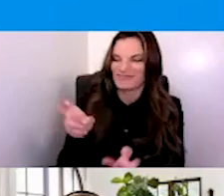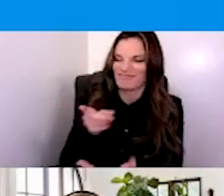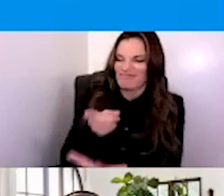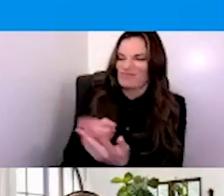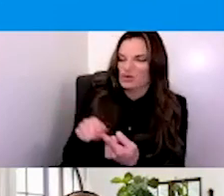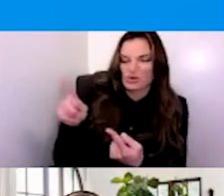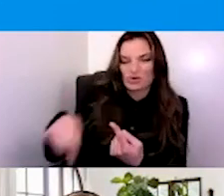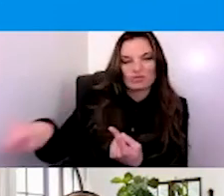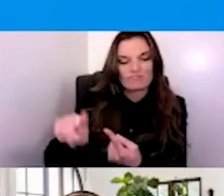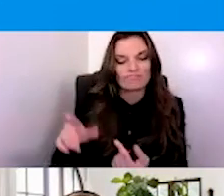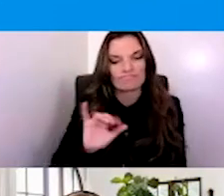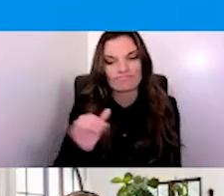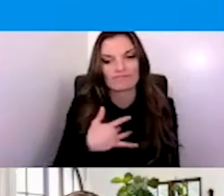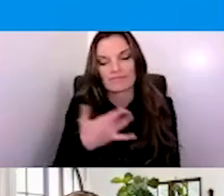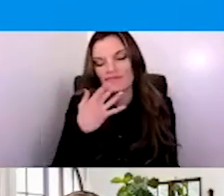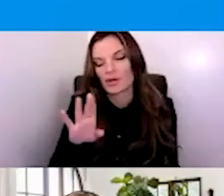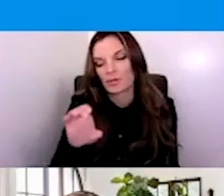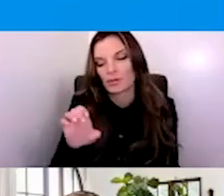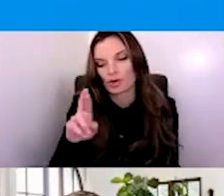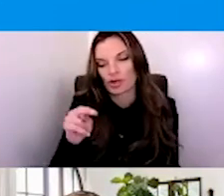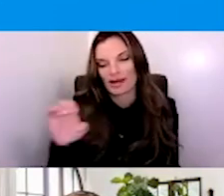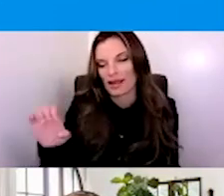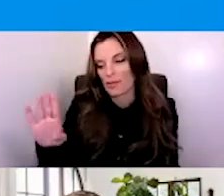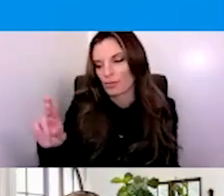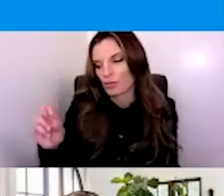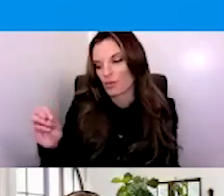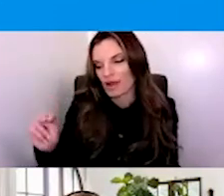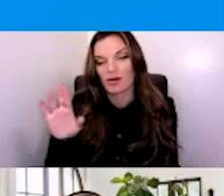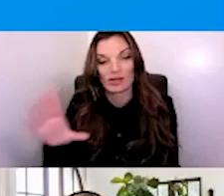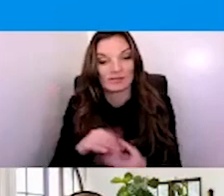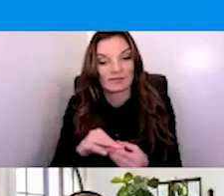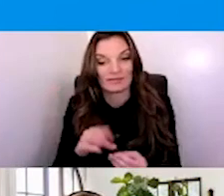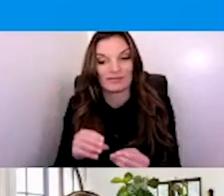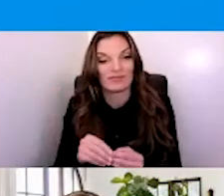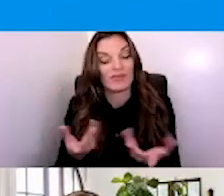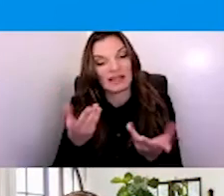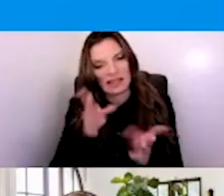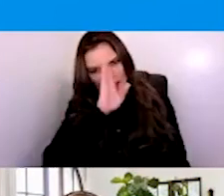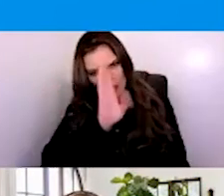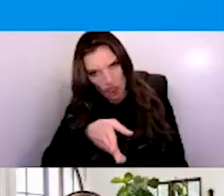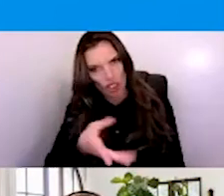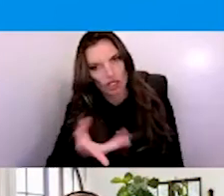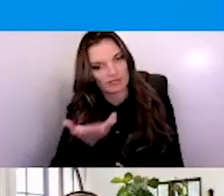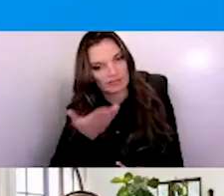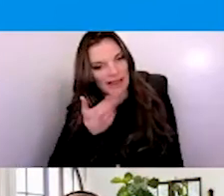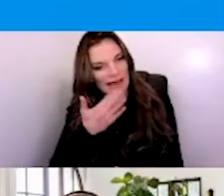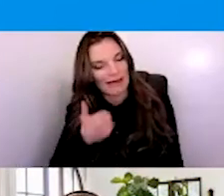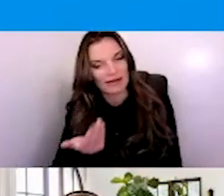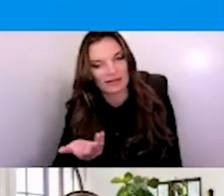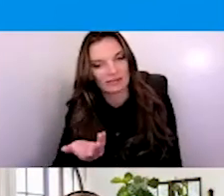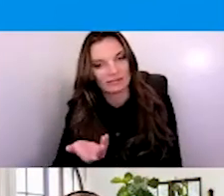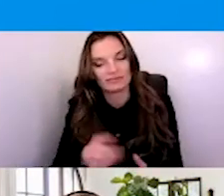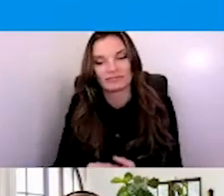big fan of Brene Brown. And one of her sayings is clear is kind. And so when we're talking about